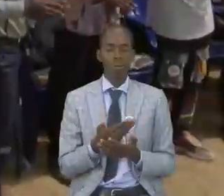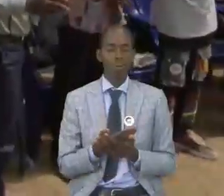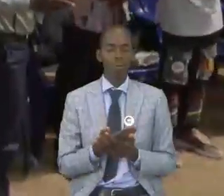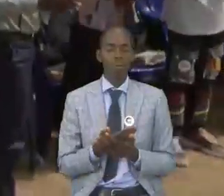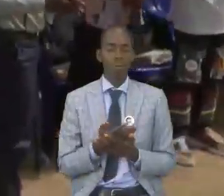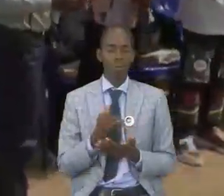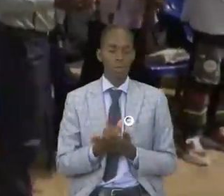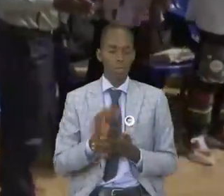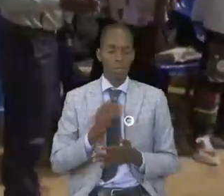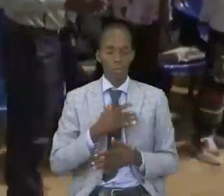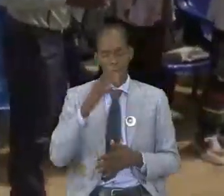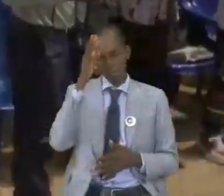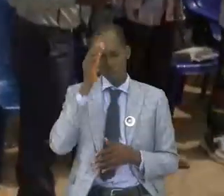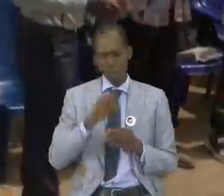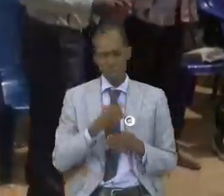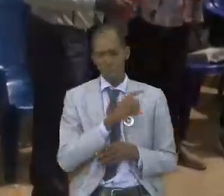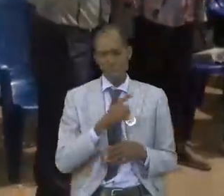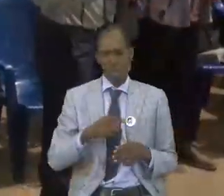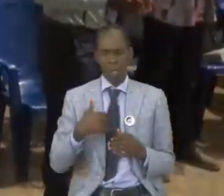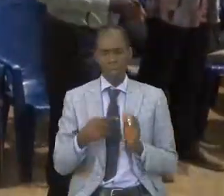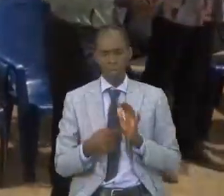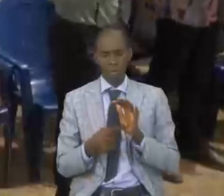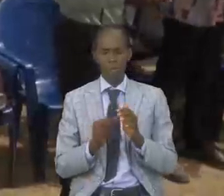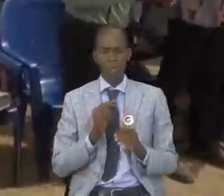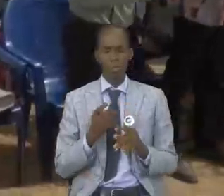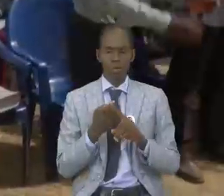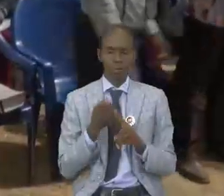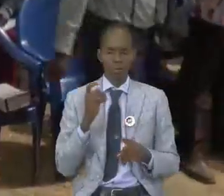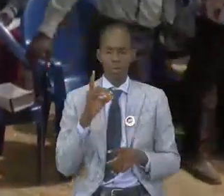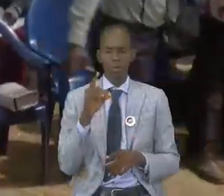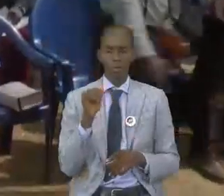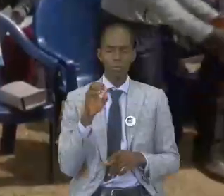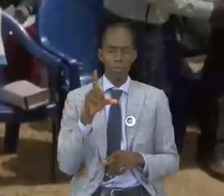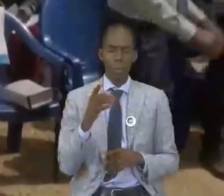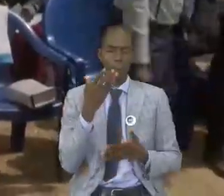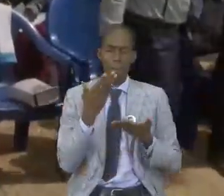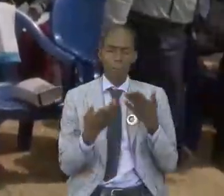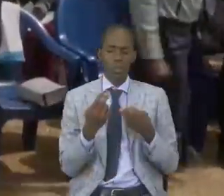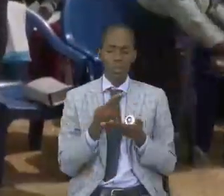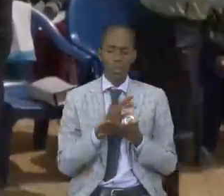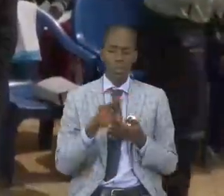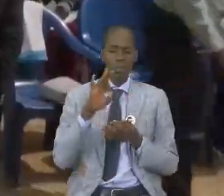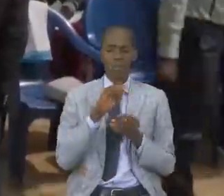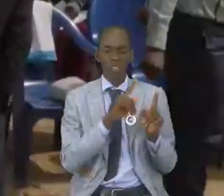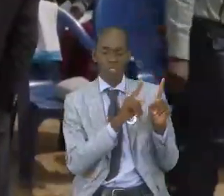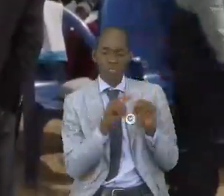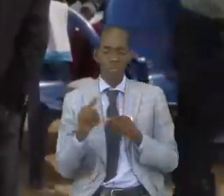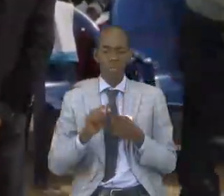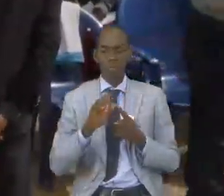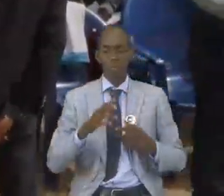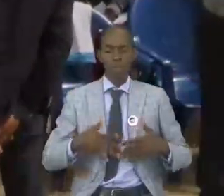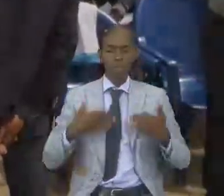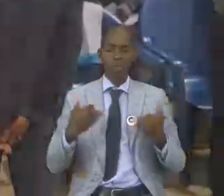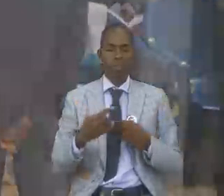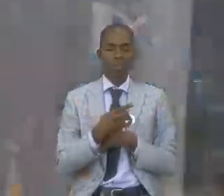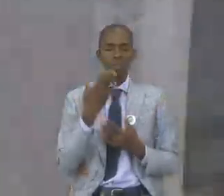Father and the Lord has brought out of Daniel, may the Holy Ghost transfer into your life today. May the Spirit of